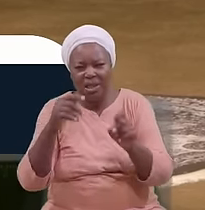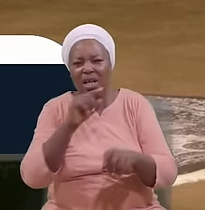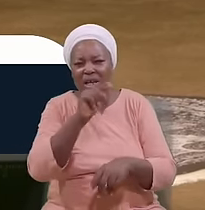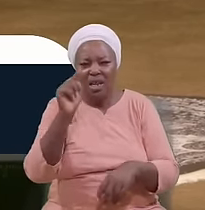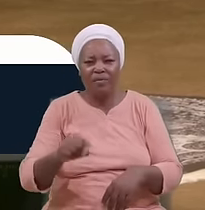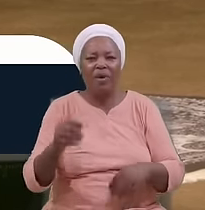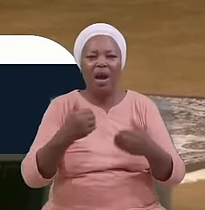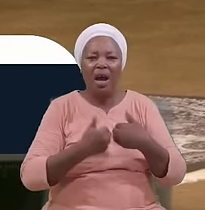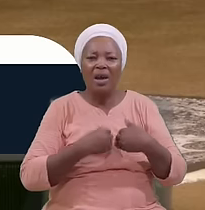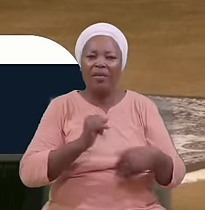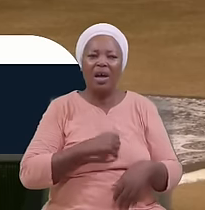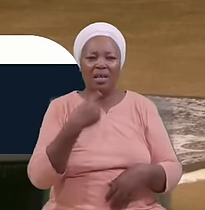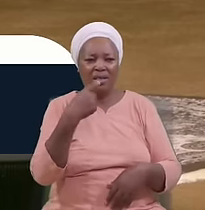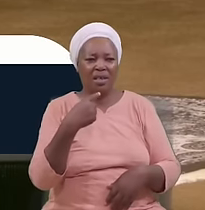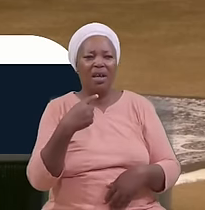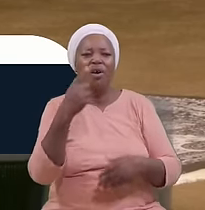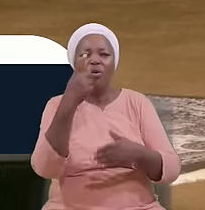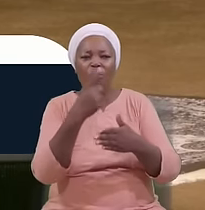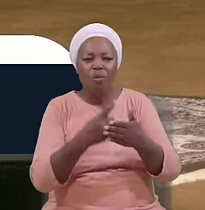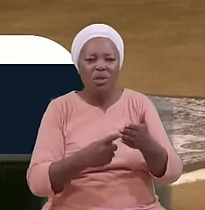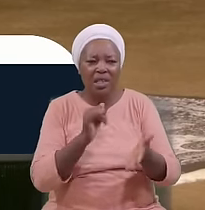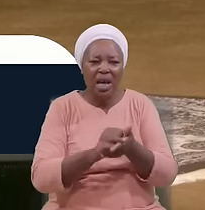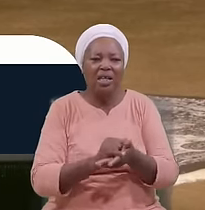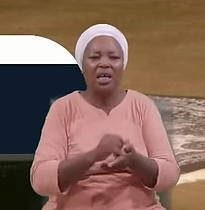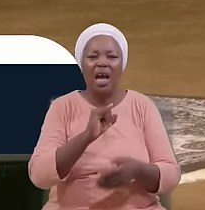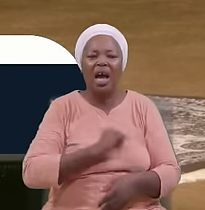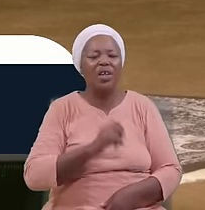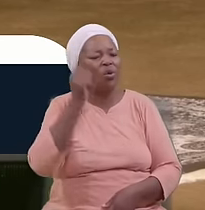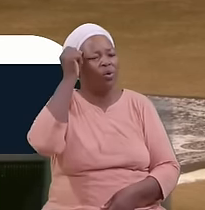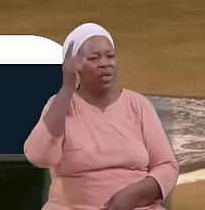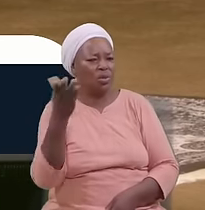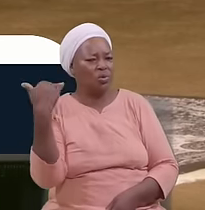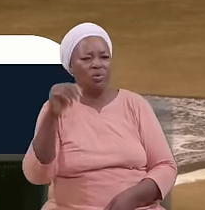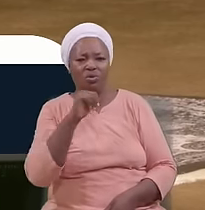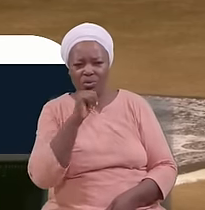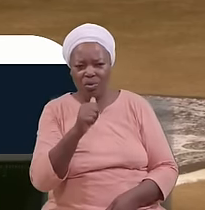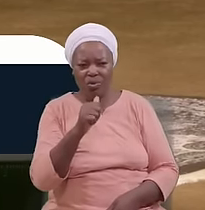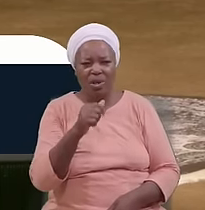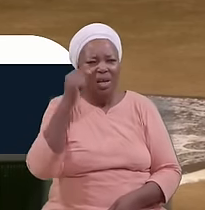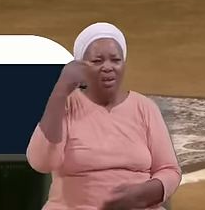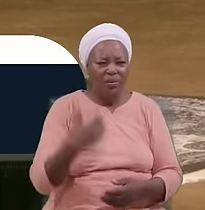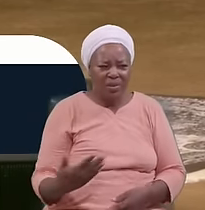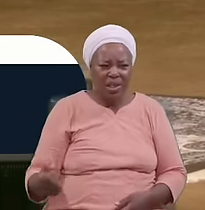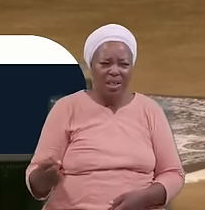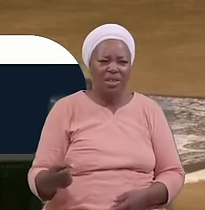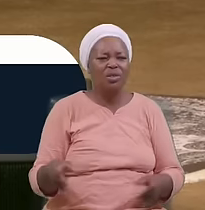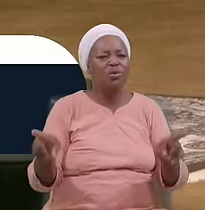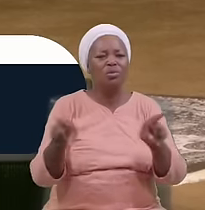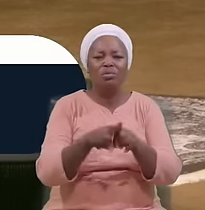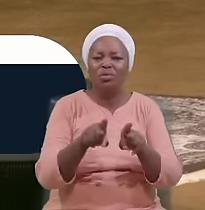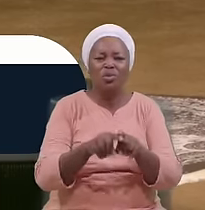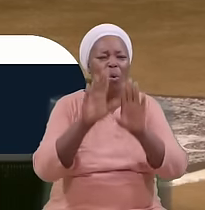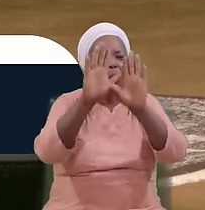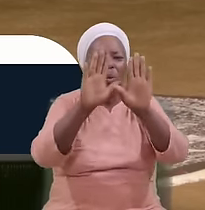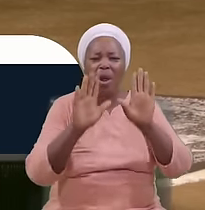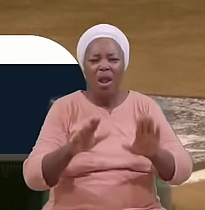uttered that I understood not. Things too wonderful for me,